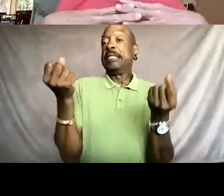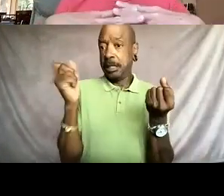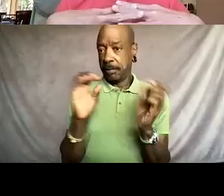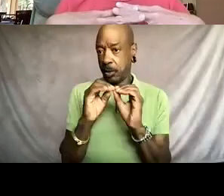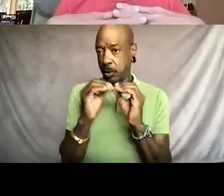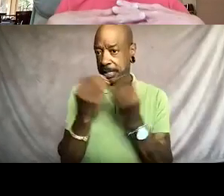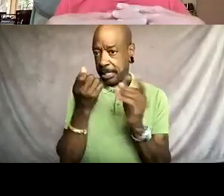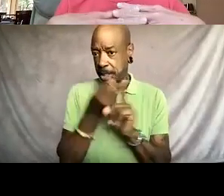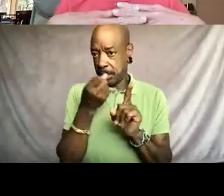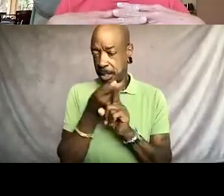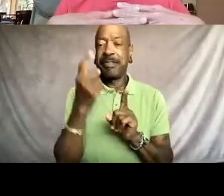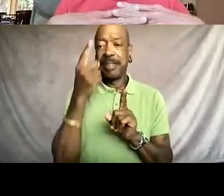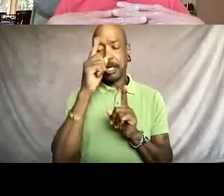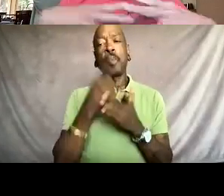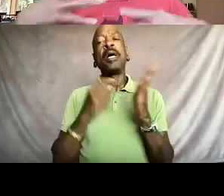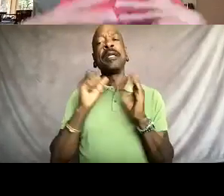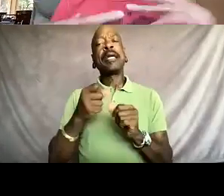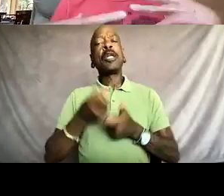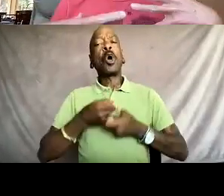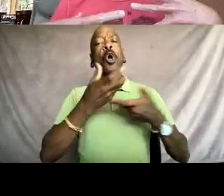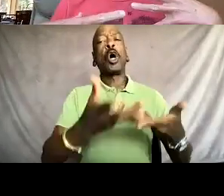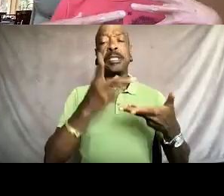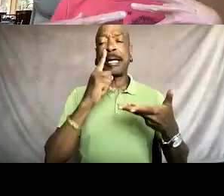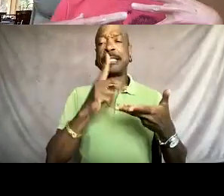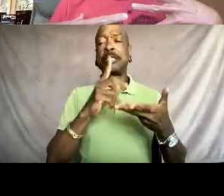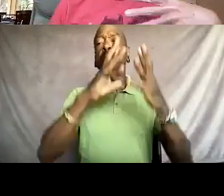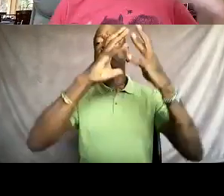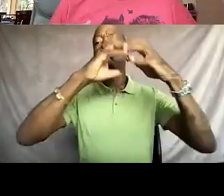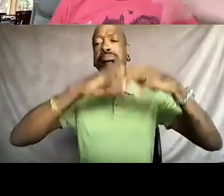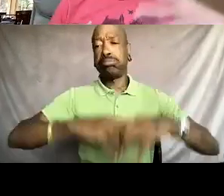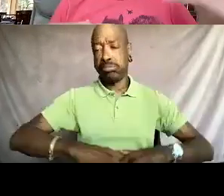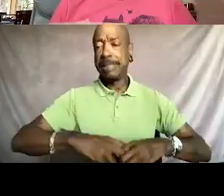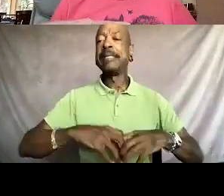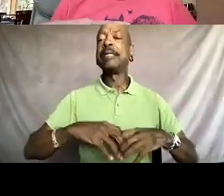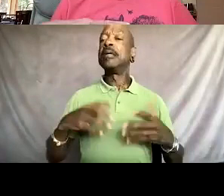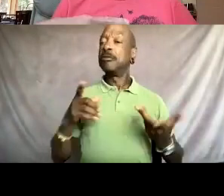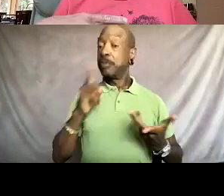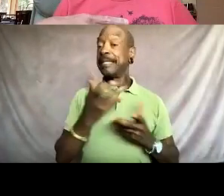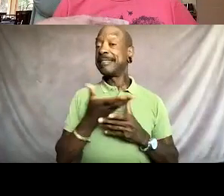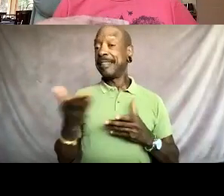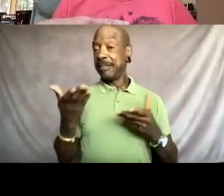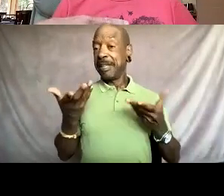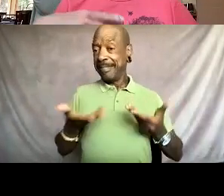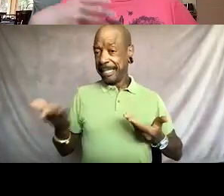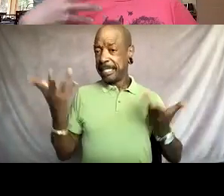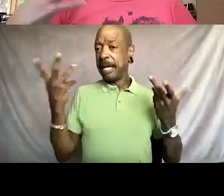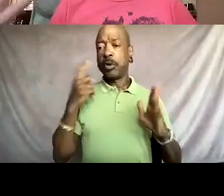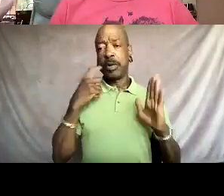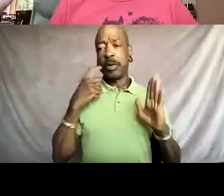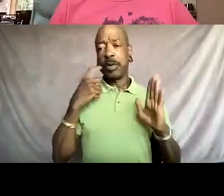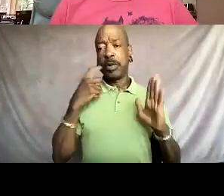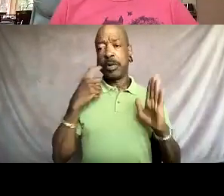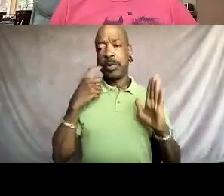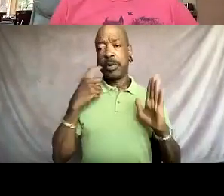thinking about what could cause it to unravel from within. And it's a lot of the stuff that I've already acknowledged, is like